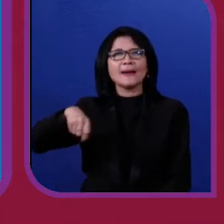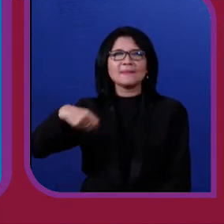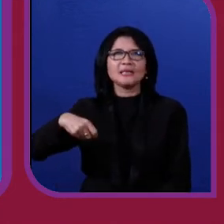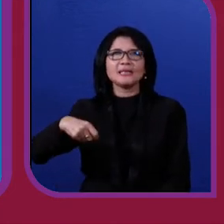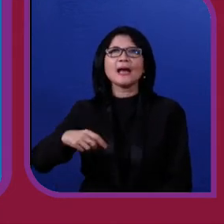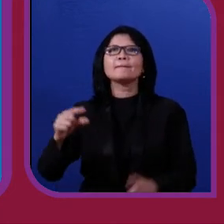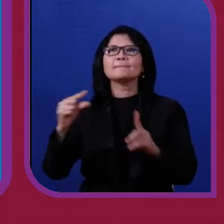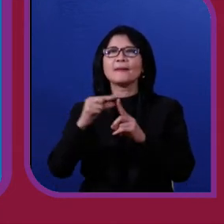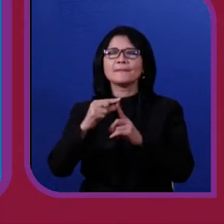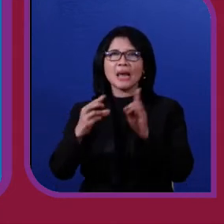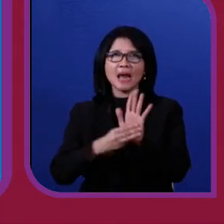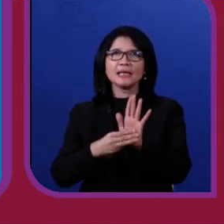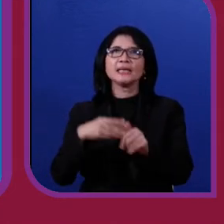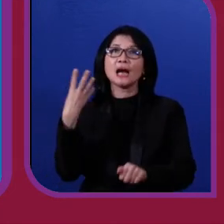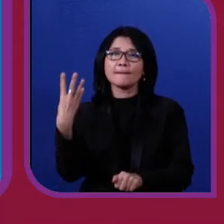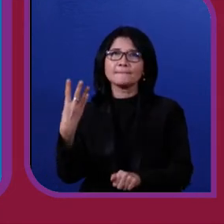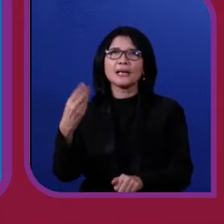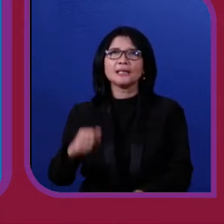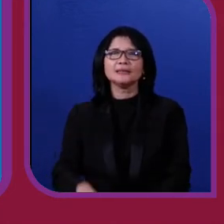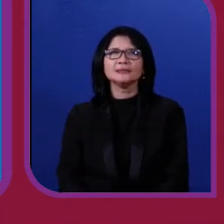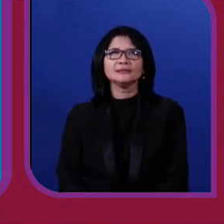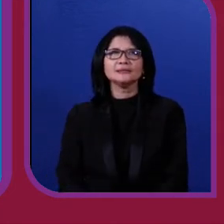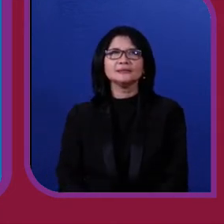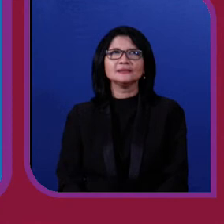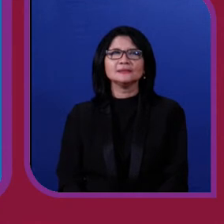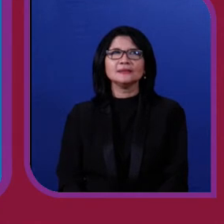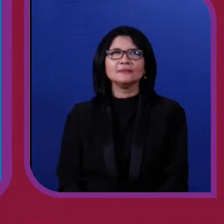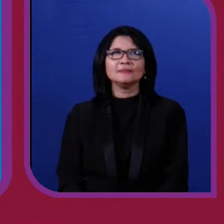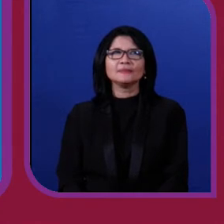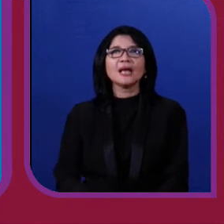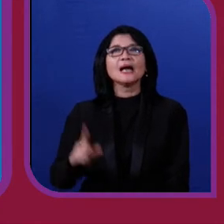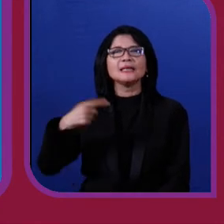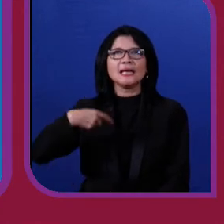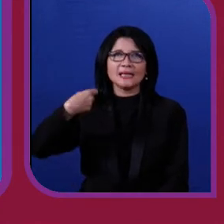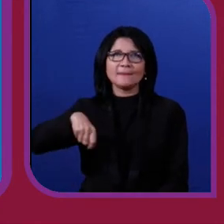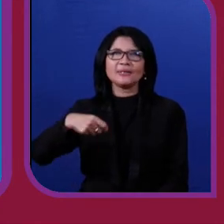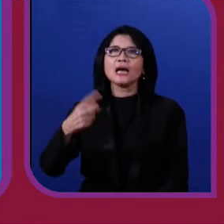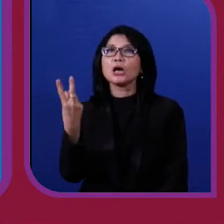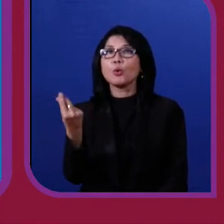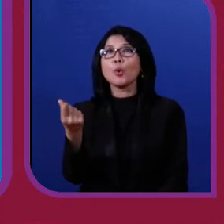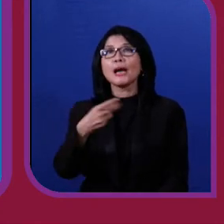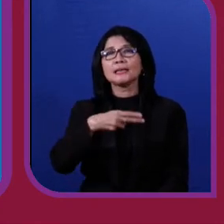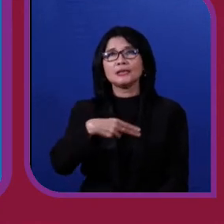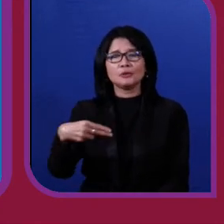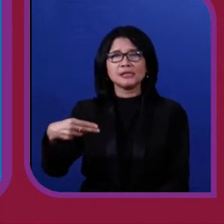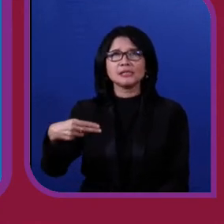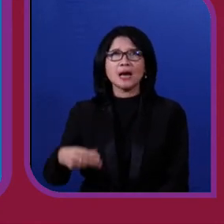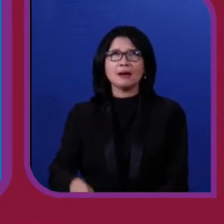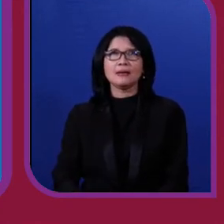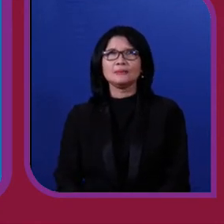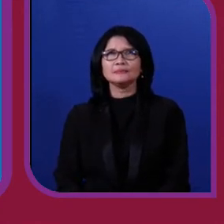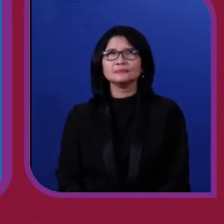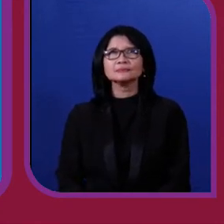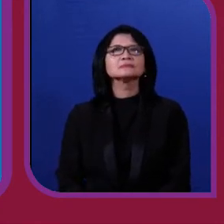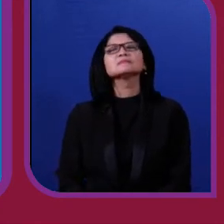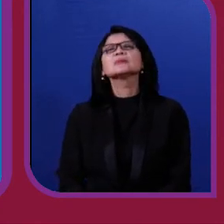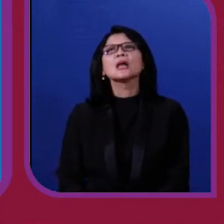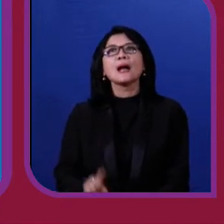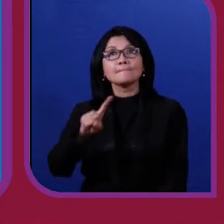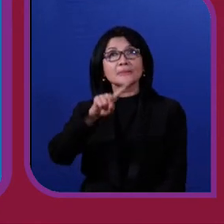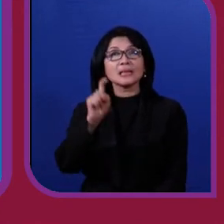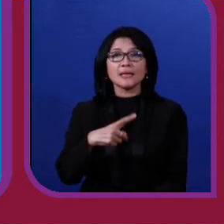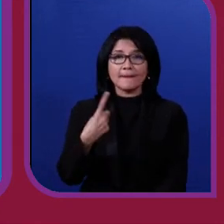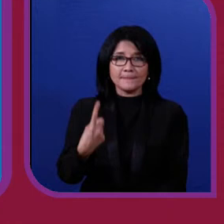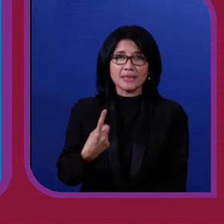SMS Aduh Irianti from the Ministry of finance of Indonesia so the first question But beach